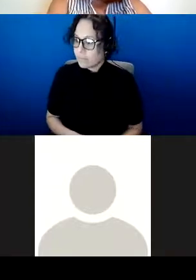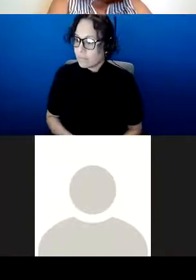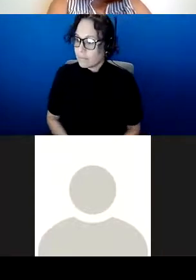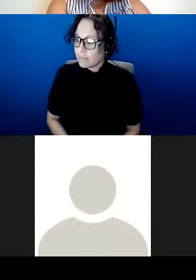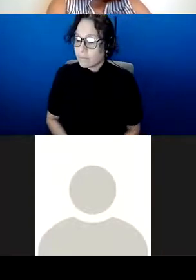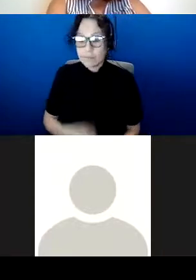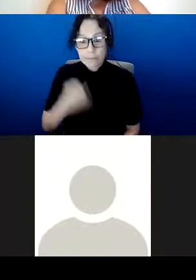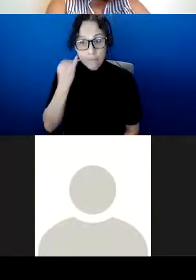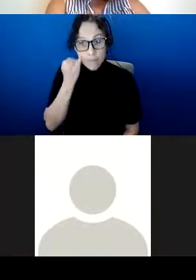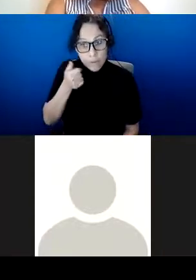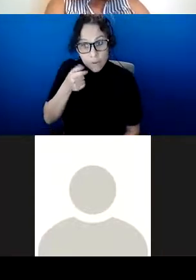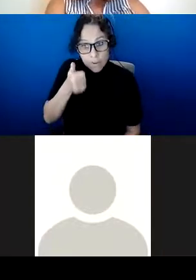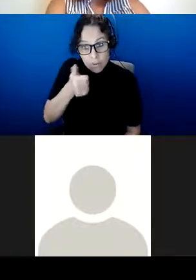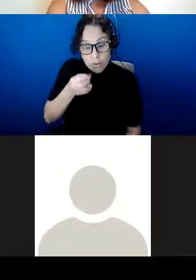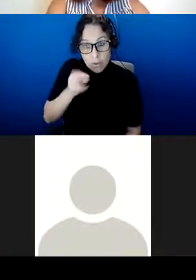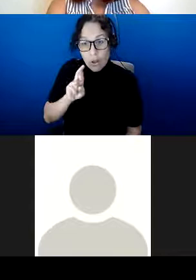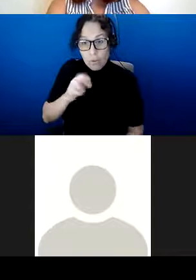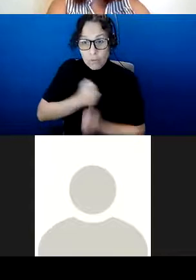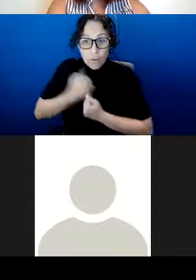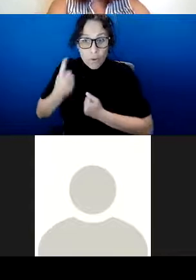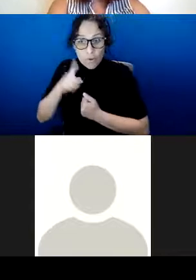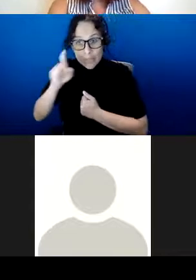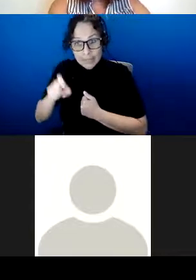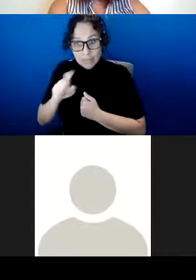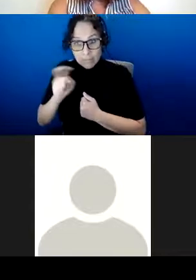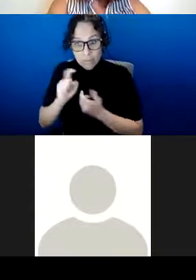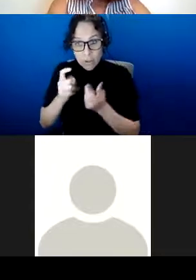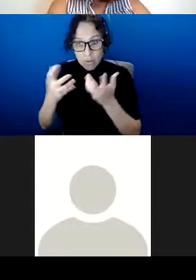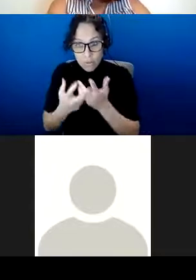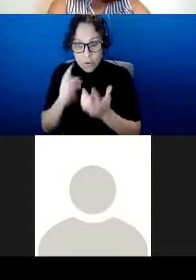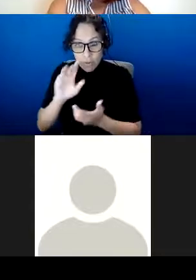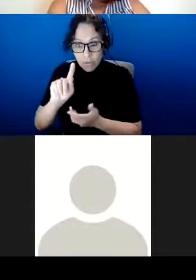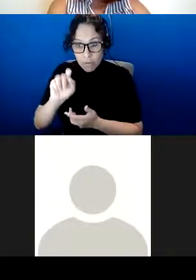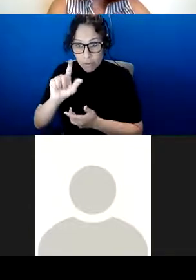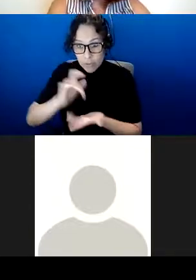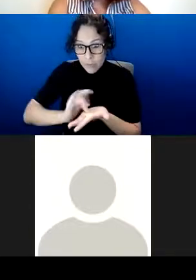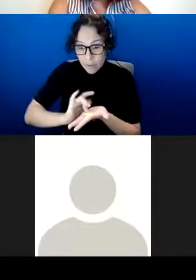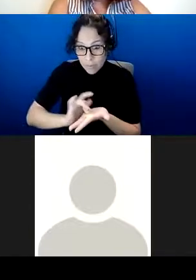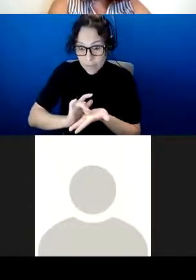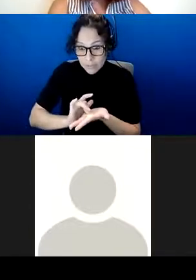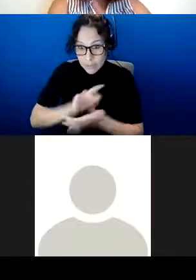If you or your loved one needs an accommodation for your telemedicine visit, here's what we need to do.